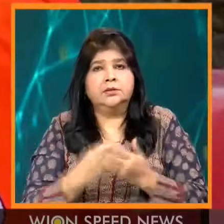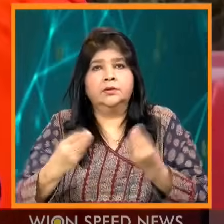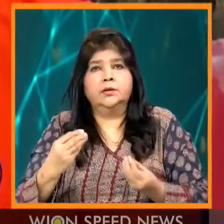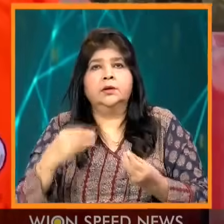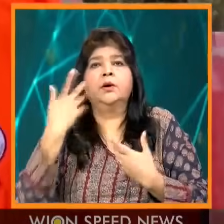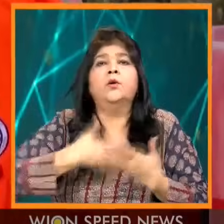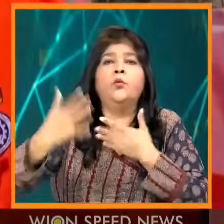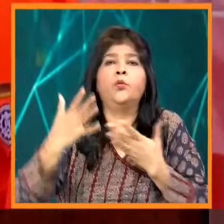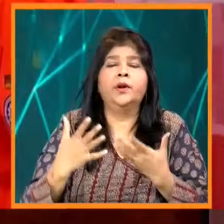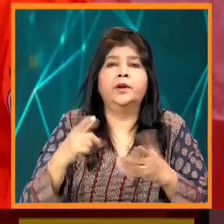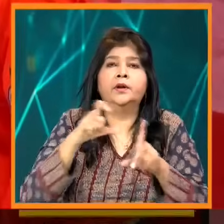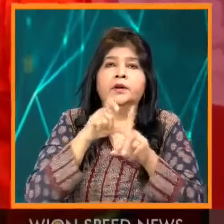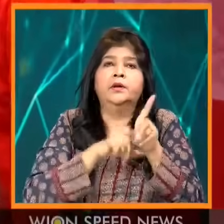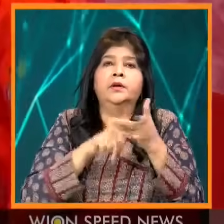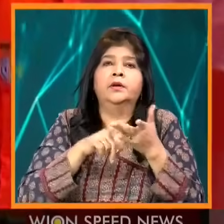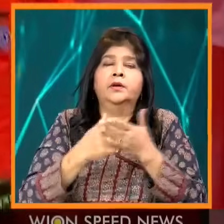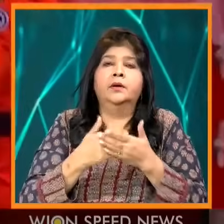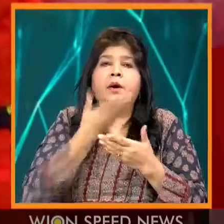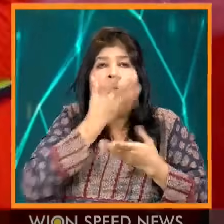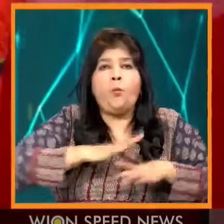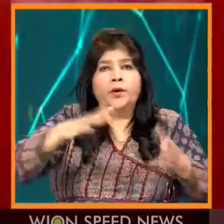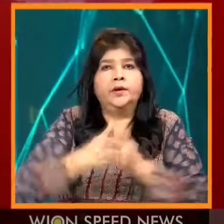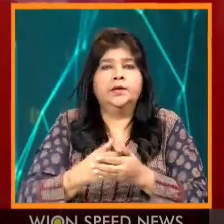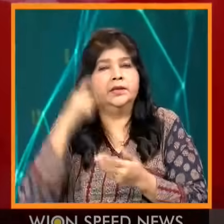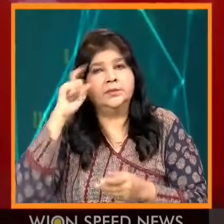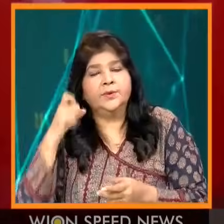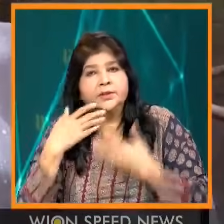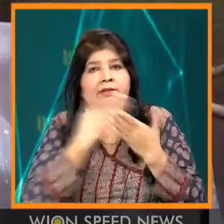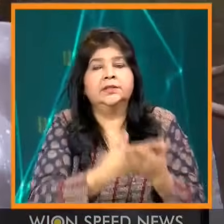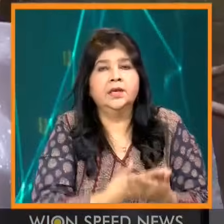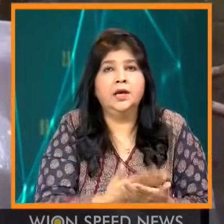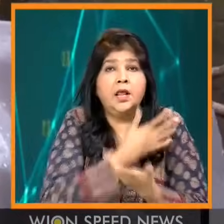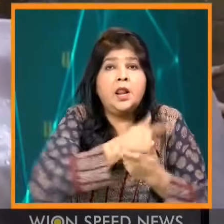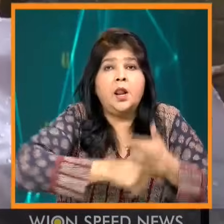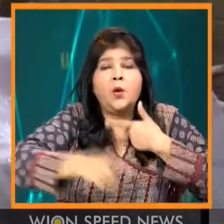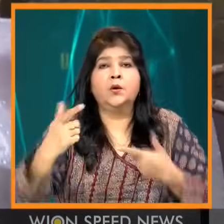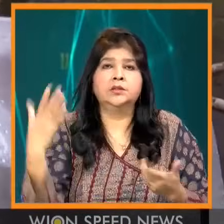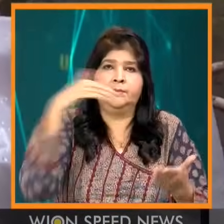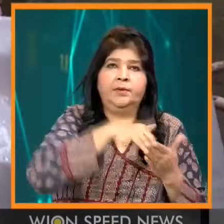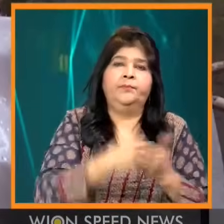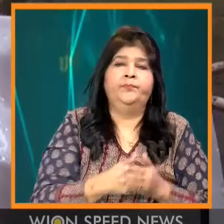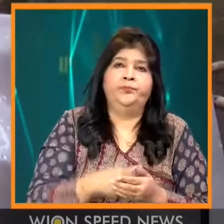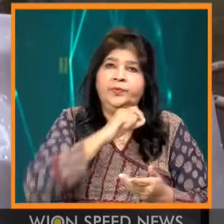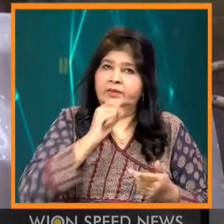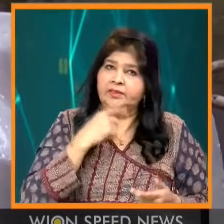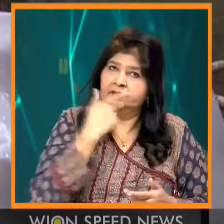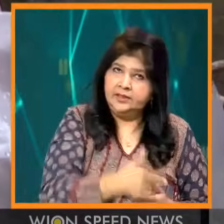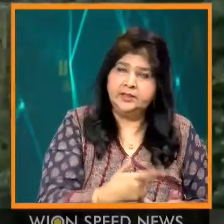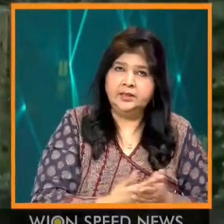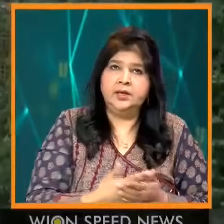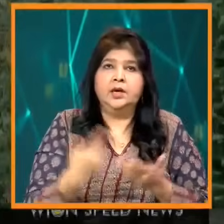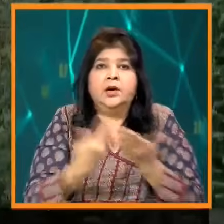the overloaded dikes hold back the water, experts have warned of the long-term impacts. Authorities have said